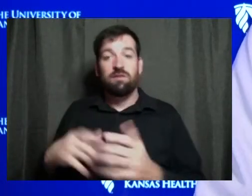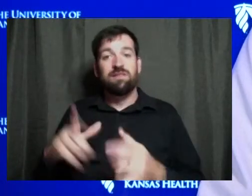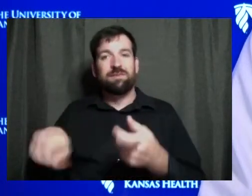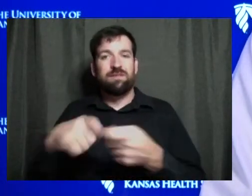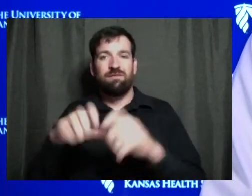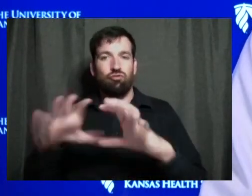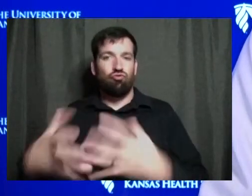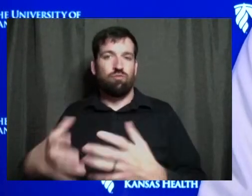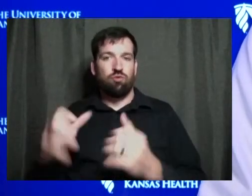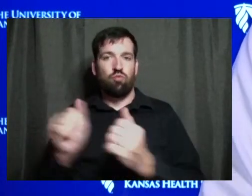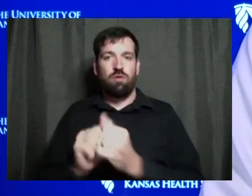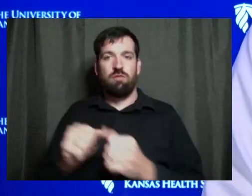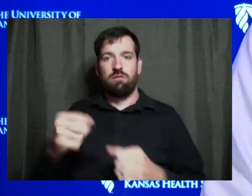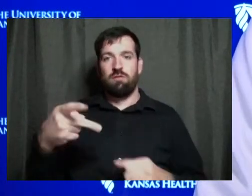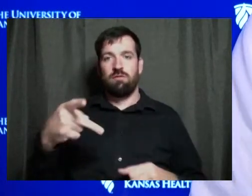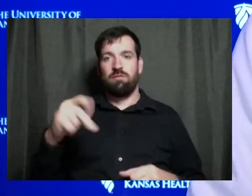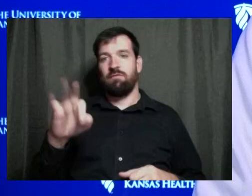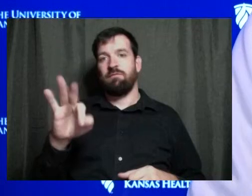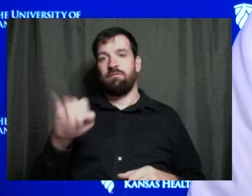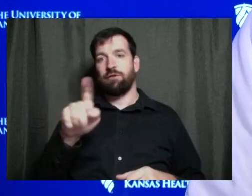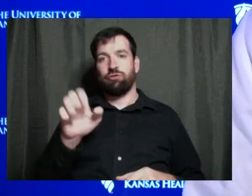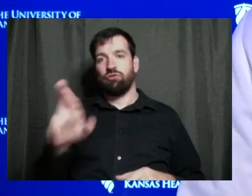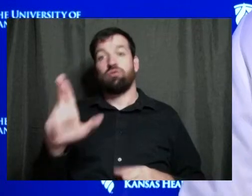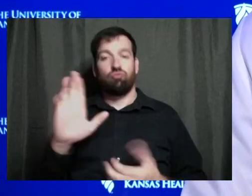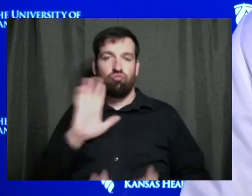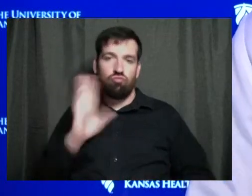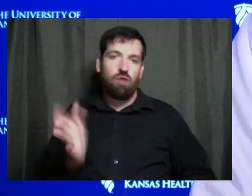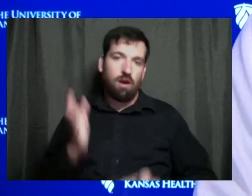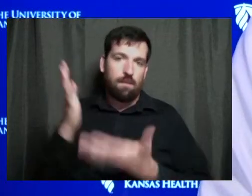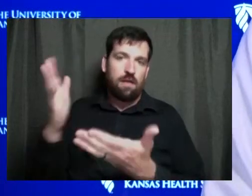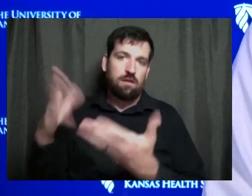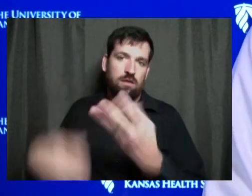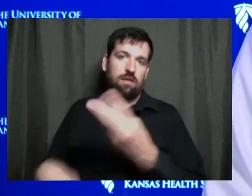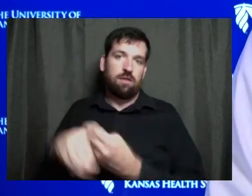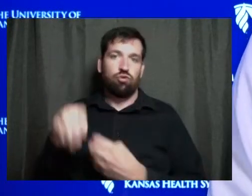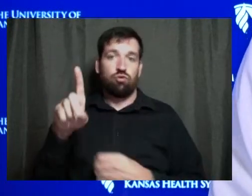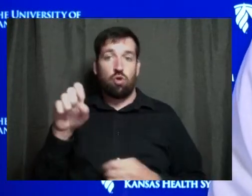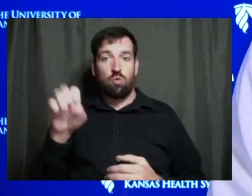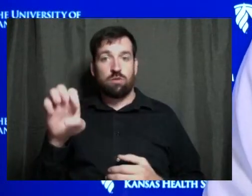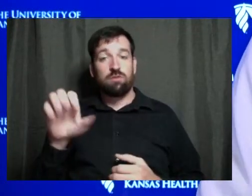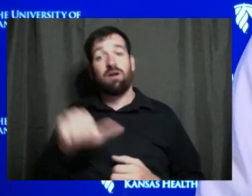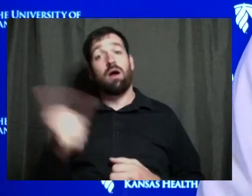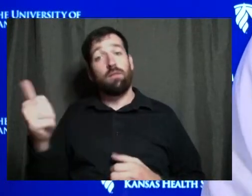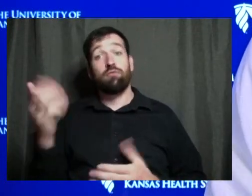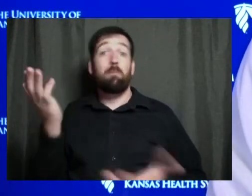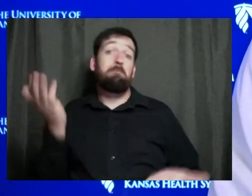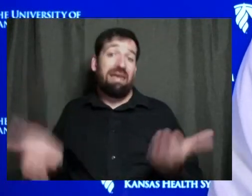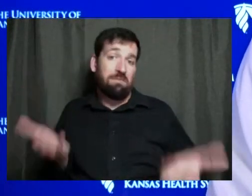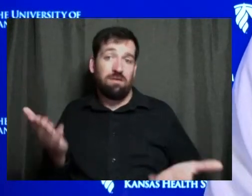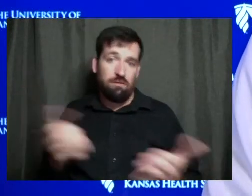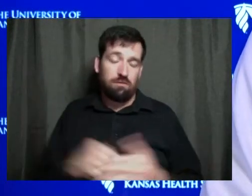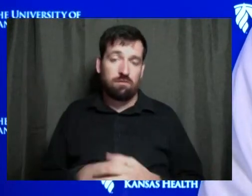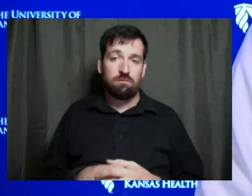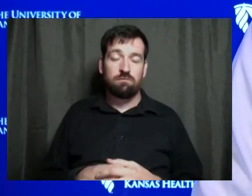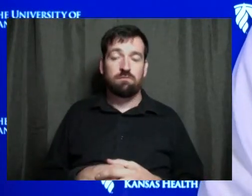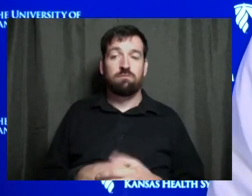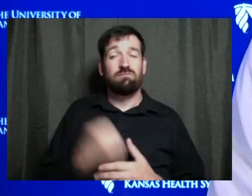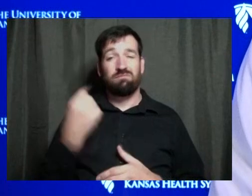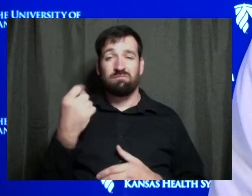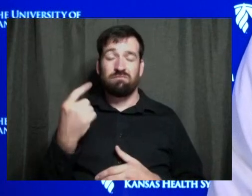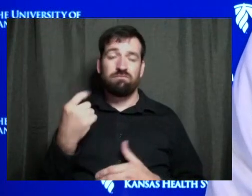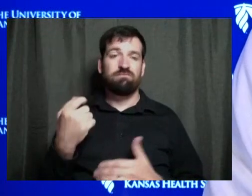are recommended to get an additional dose, but there are other groups that may get an additional dose. So, maybe out of ease,